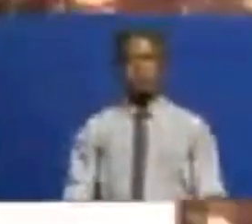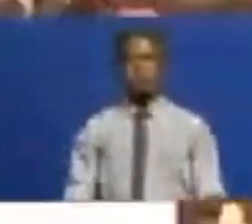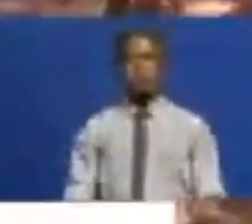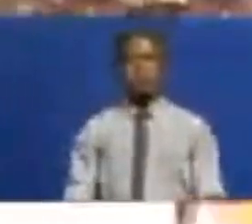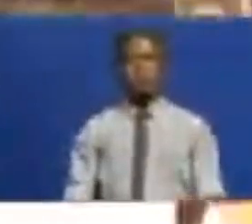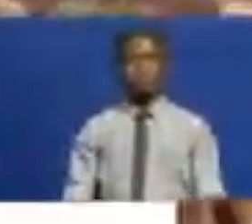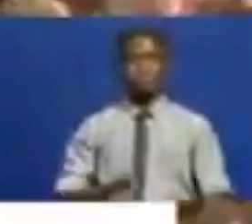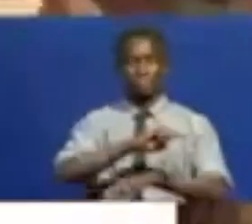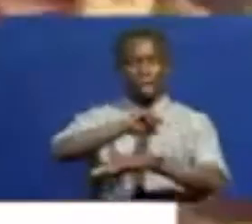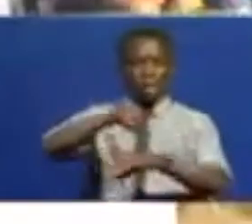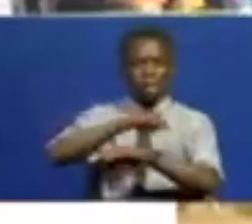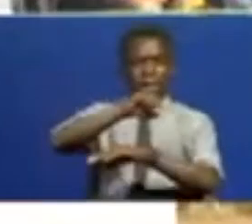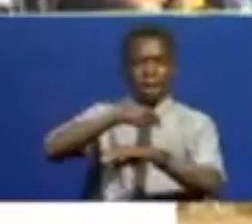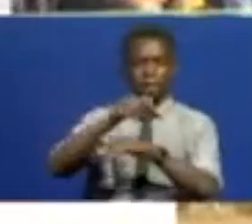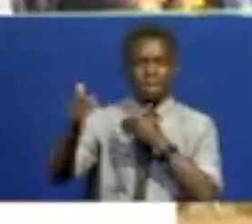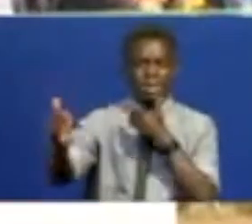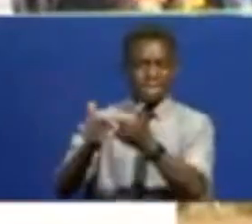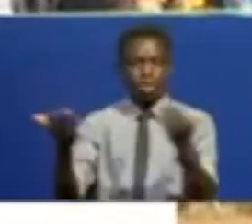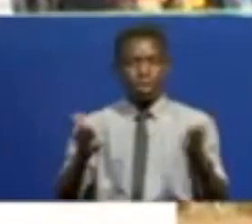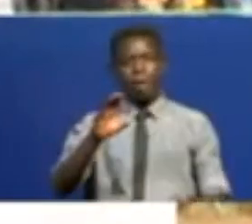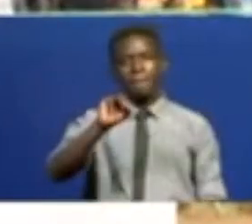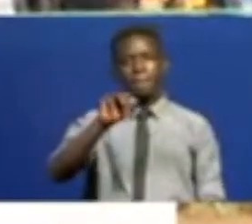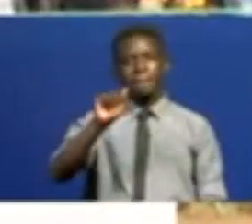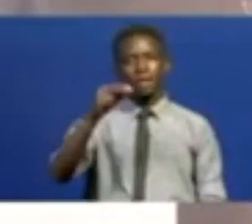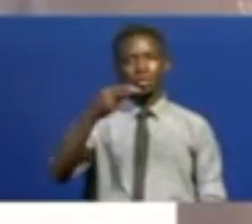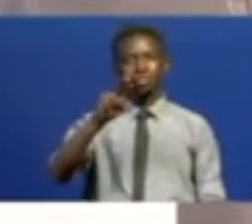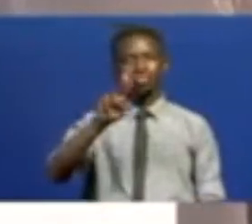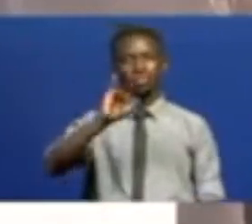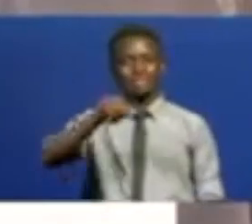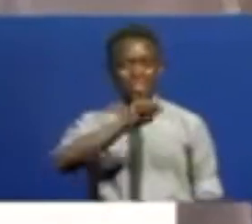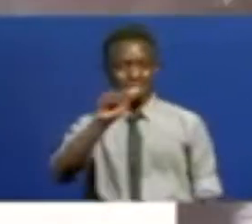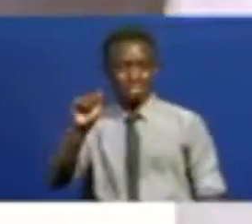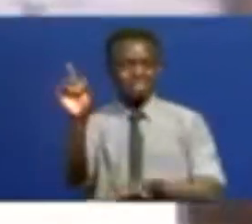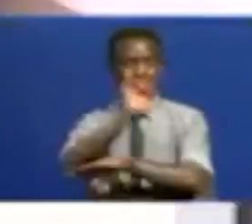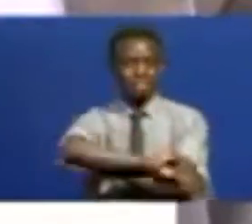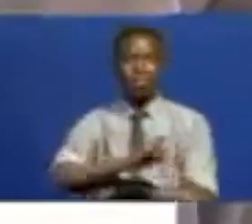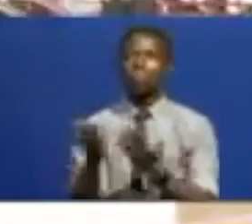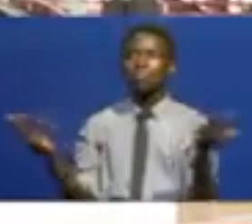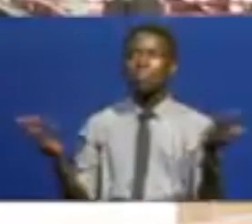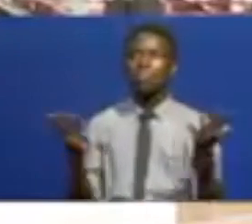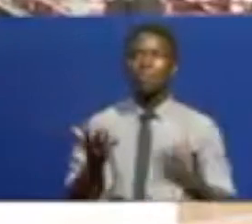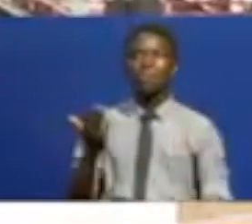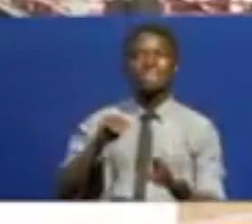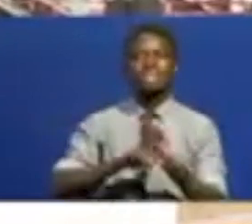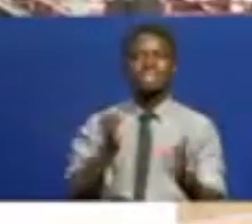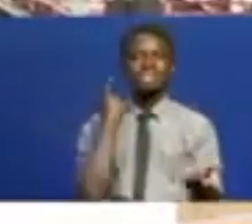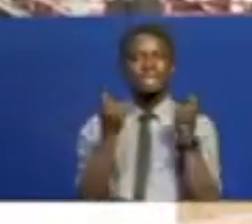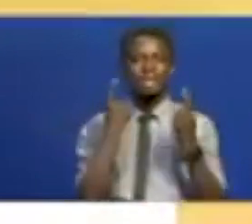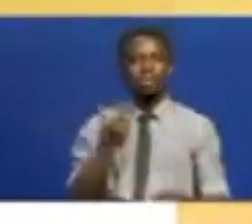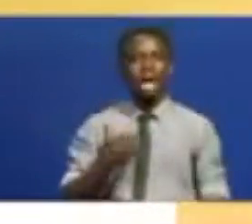Hours to the Mashujaa Day national celebrations, and the Kericho Green Stadium in the heart of Kericho town is abuzz with